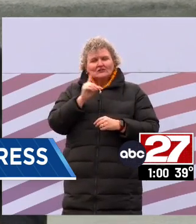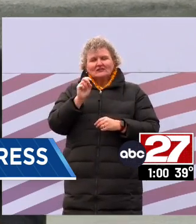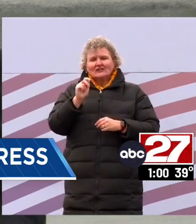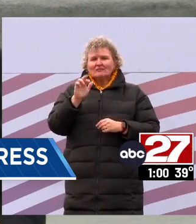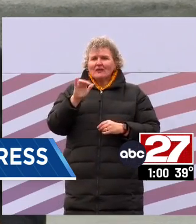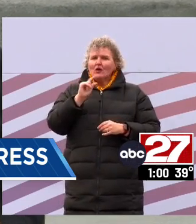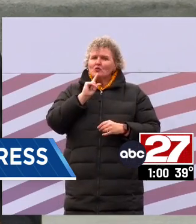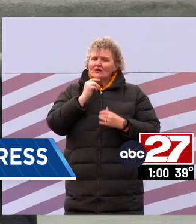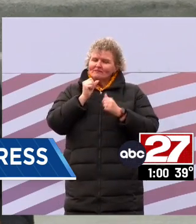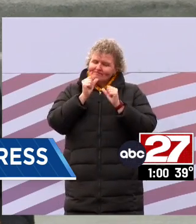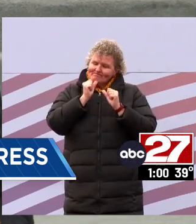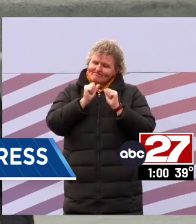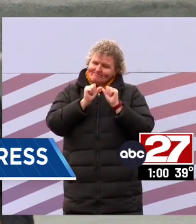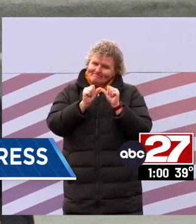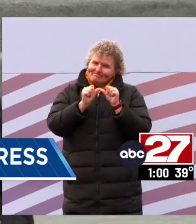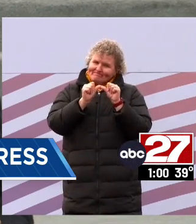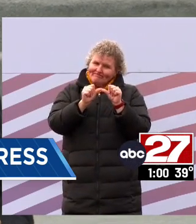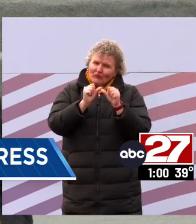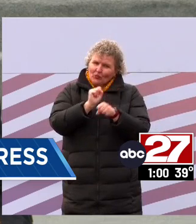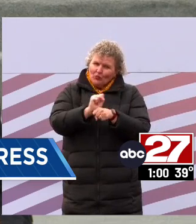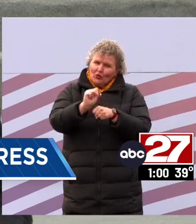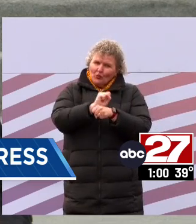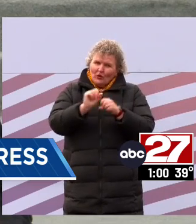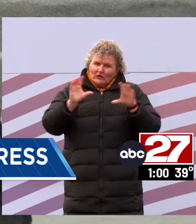it continues.